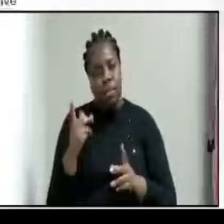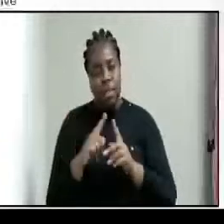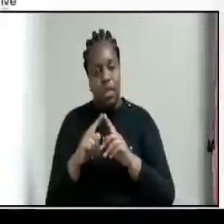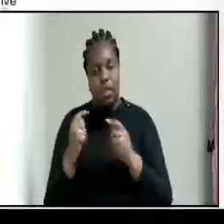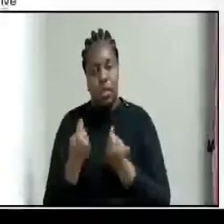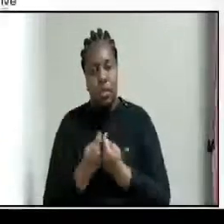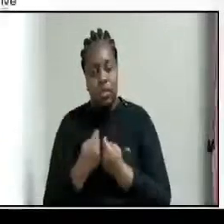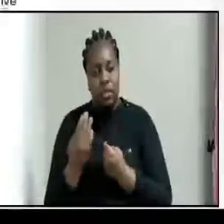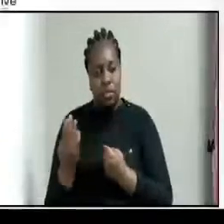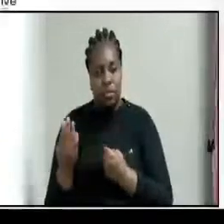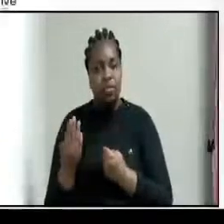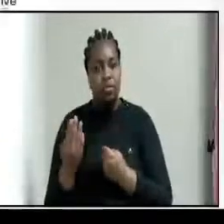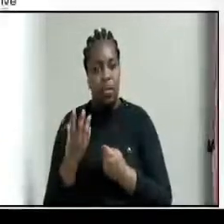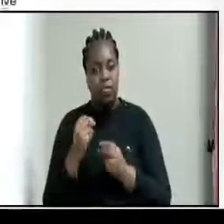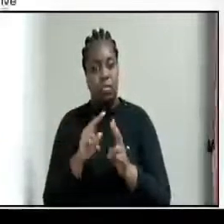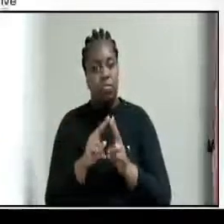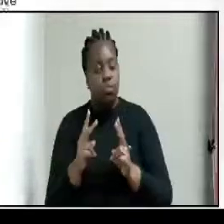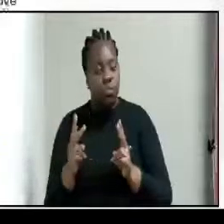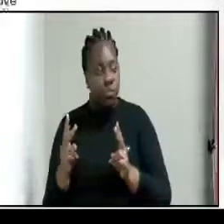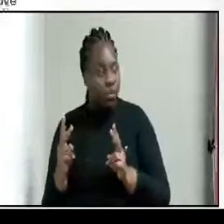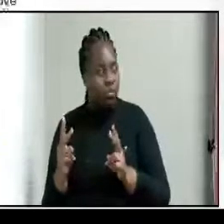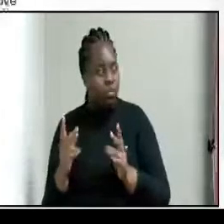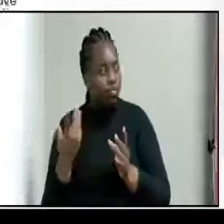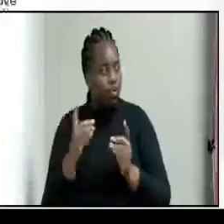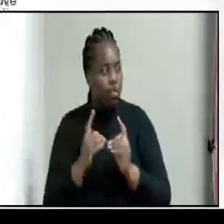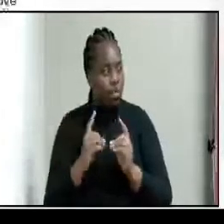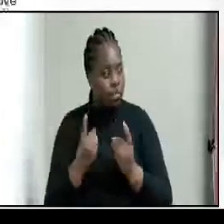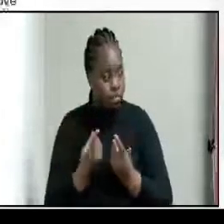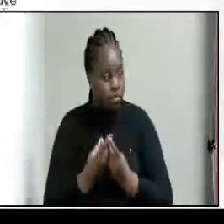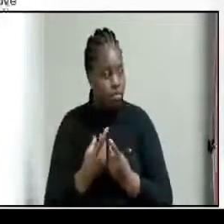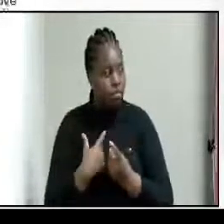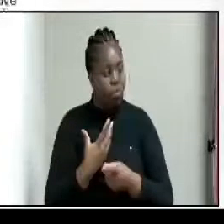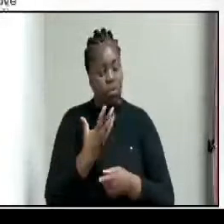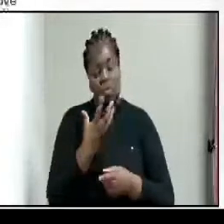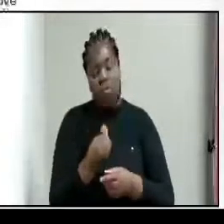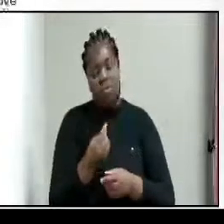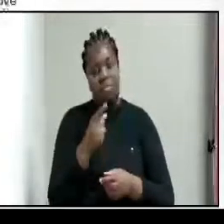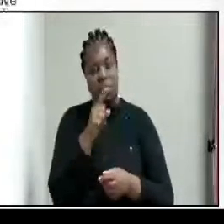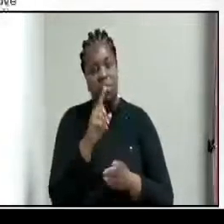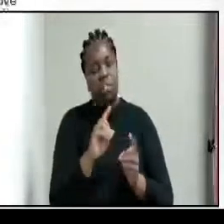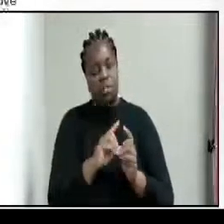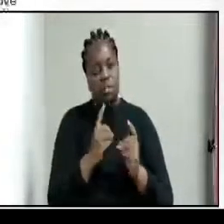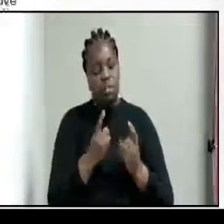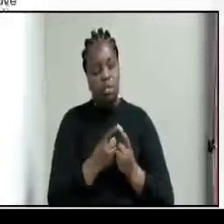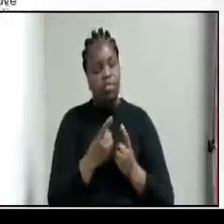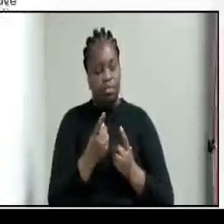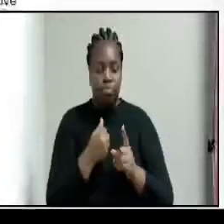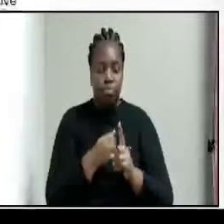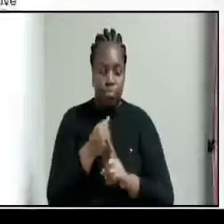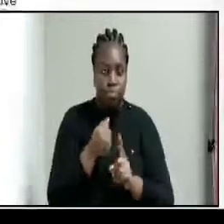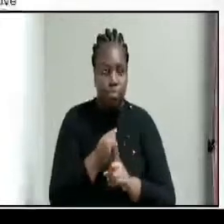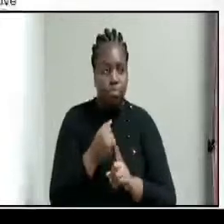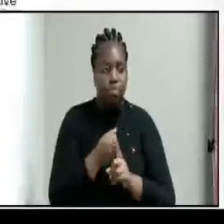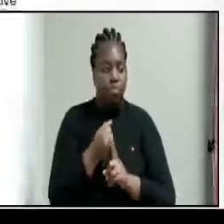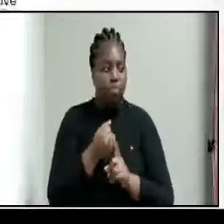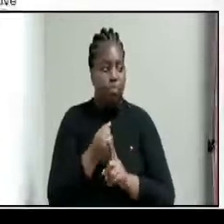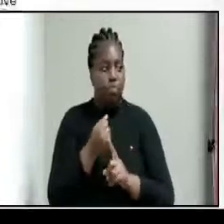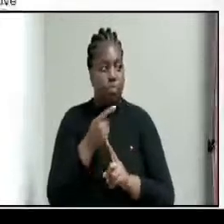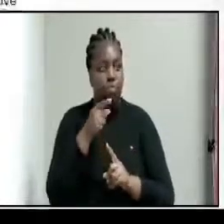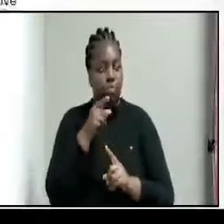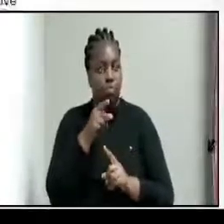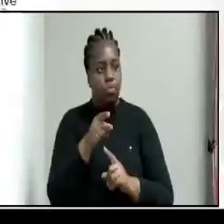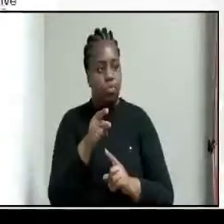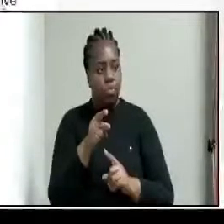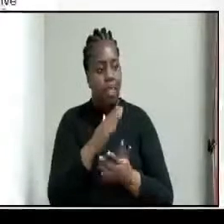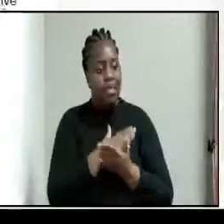task team comprising of different, departments, you've got this department, pursuing that goal, and this department pursuing that